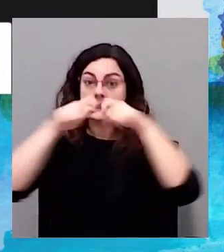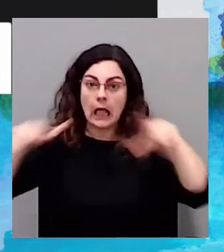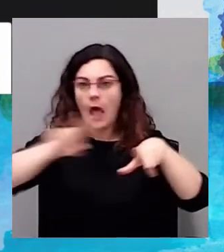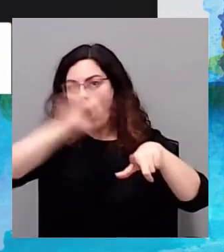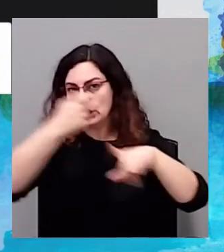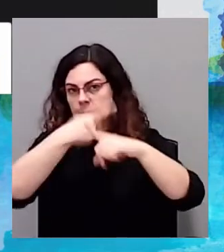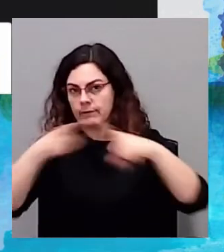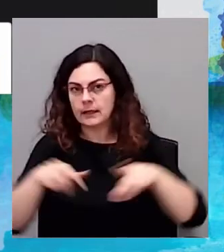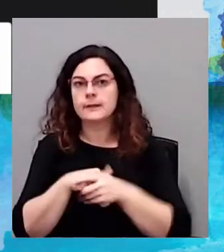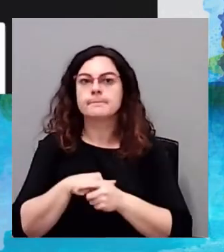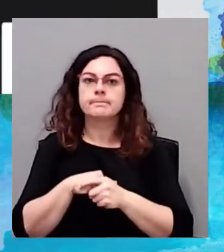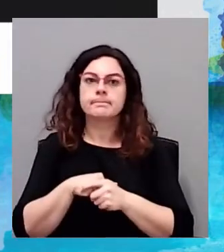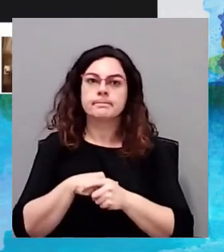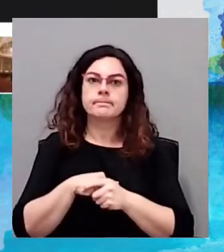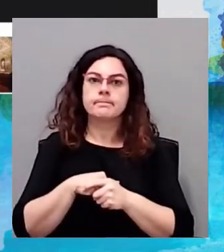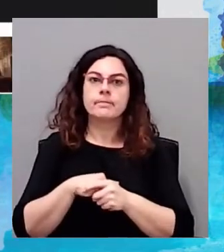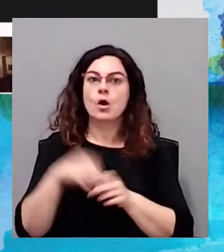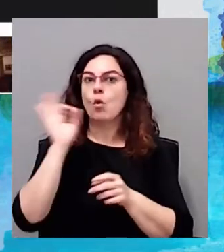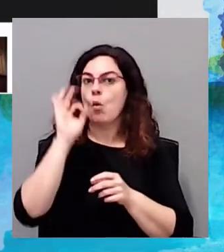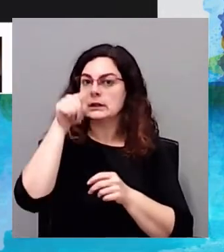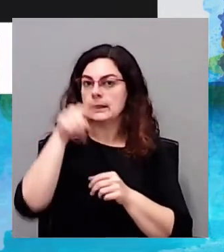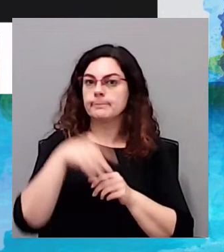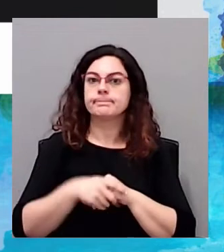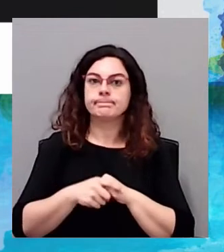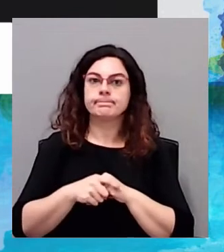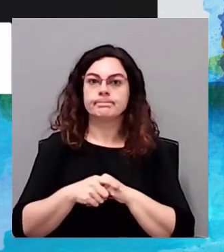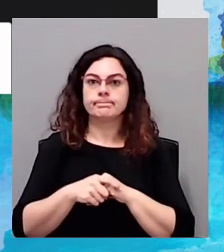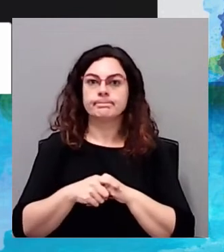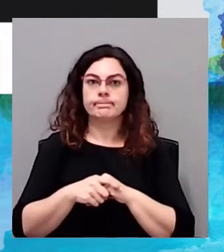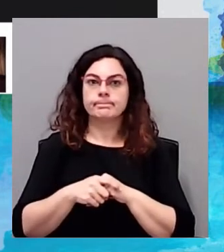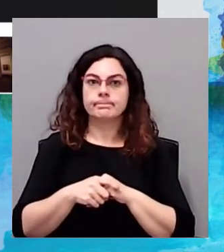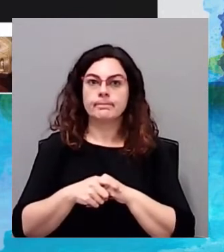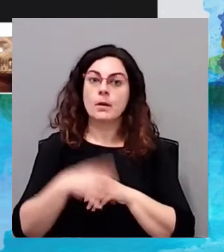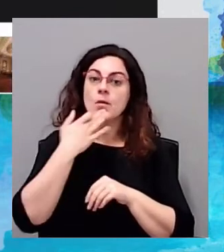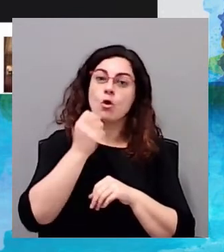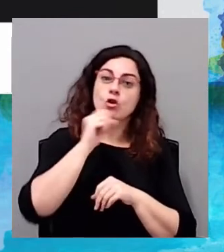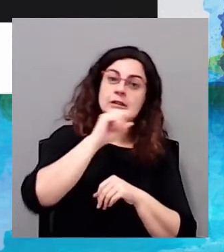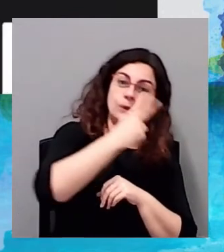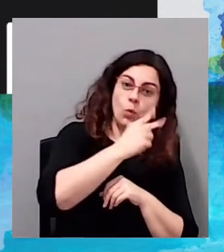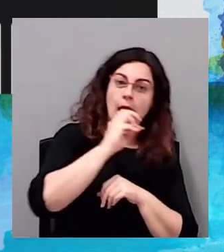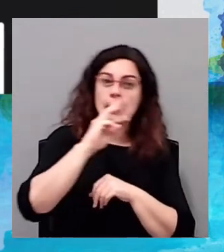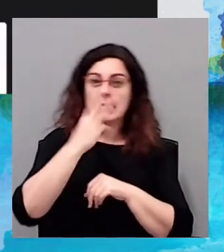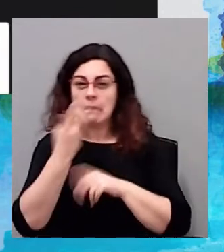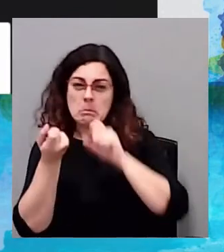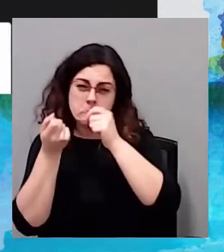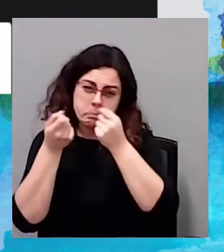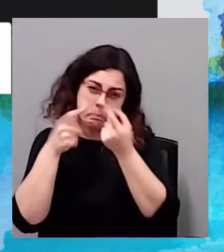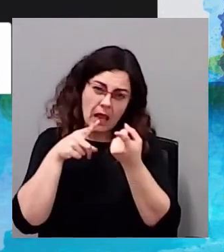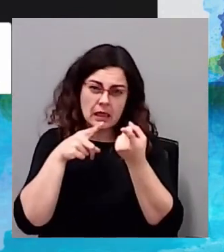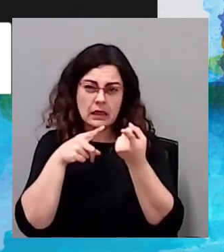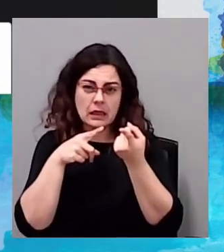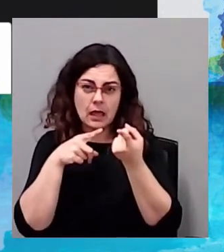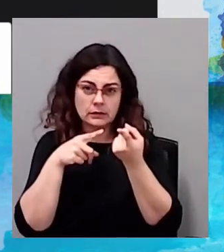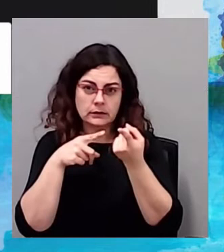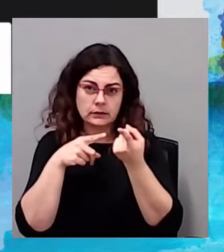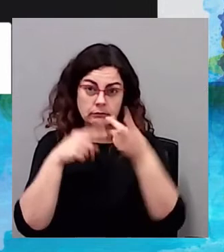this other exhibition hall that you can see here in this picture, or this one in this picture. These might seem quite